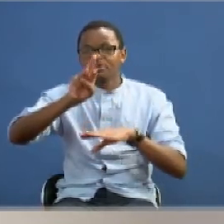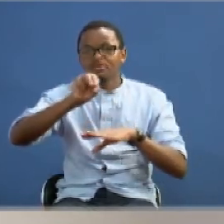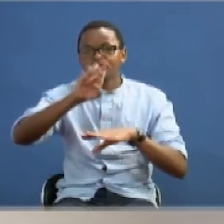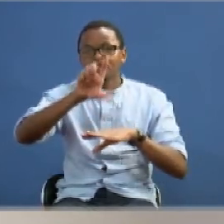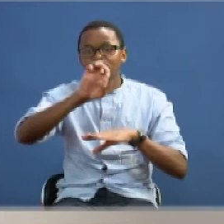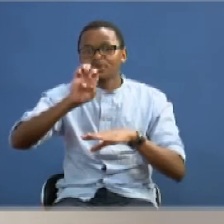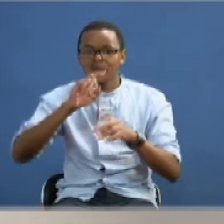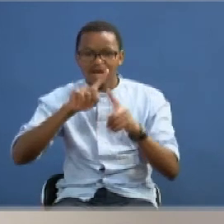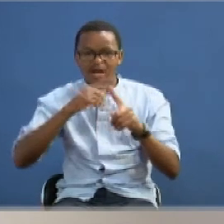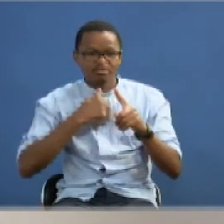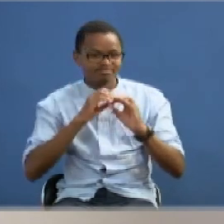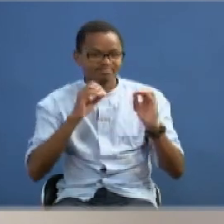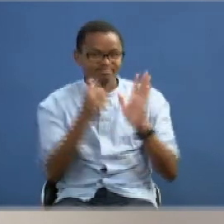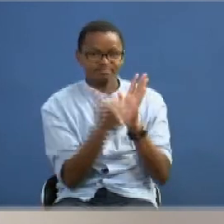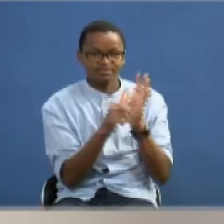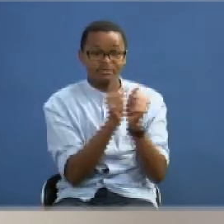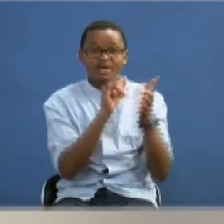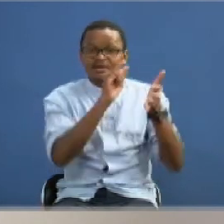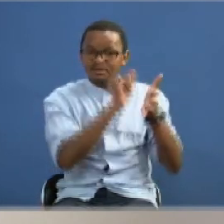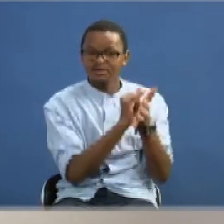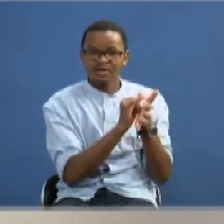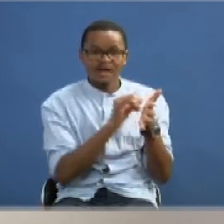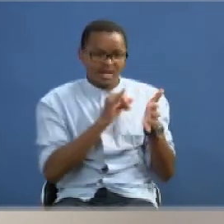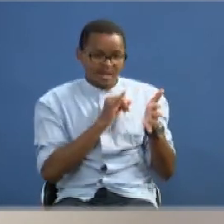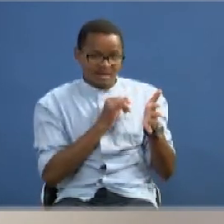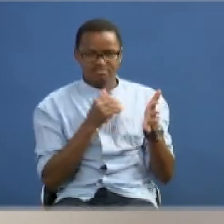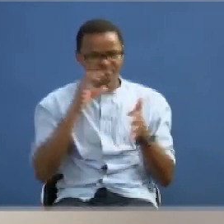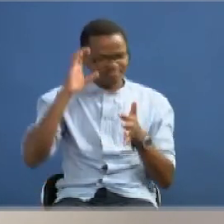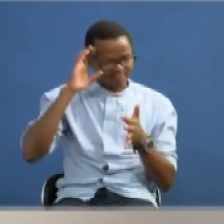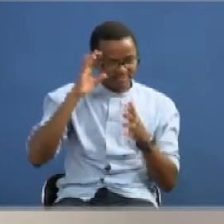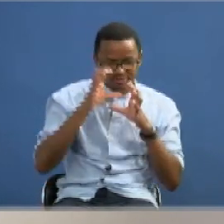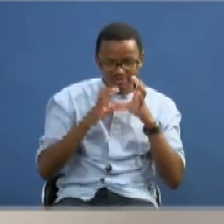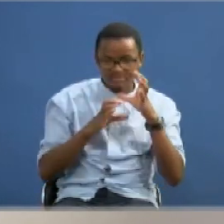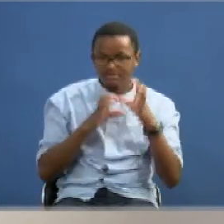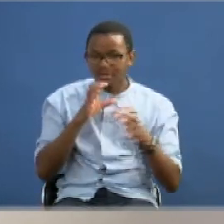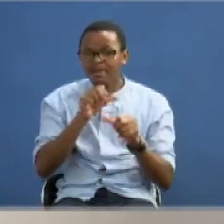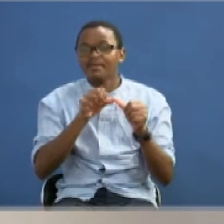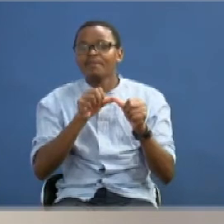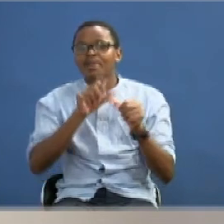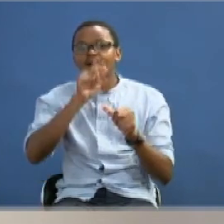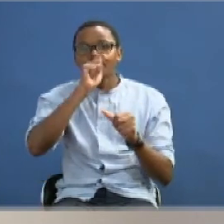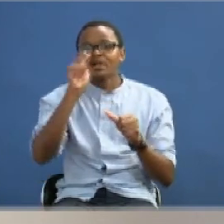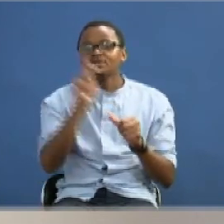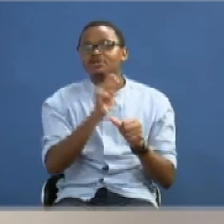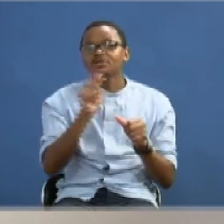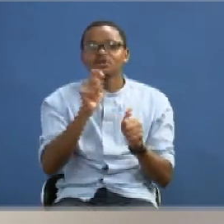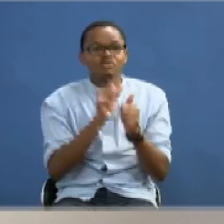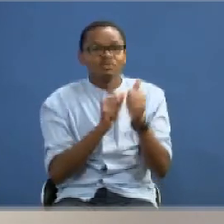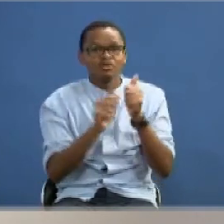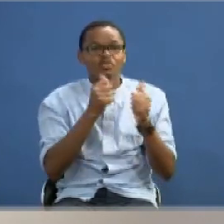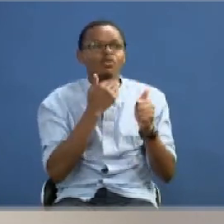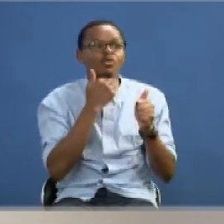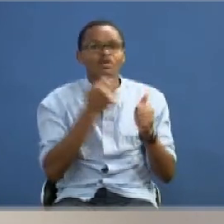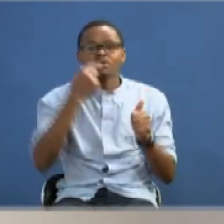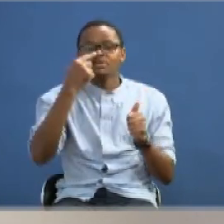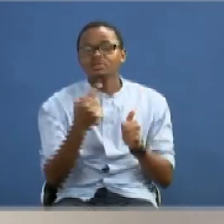we have not had any problem with that. Mm-hmm. I have had that conversation about Tanzania, which I would like